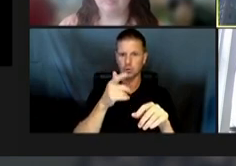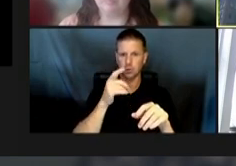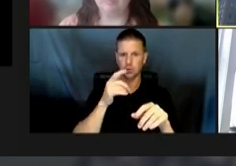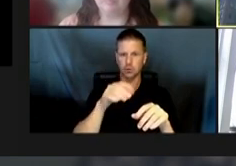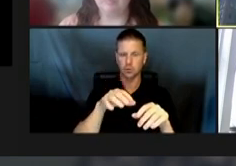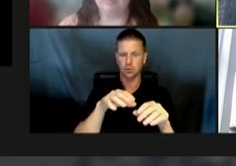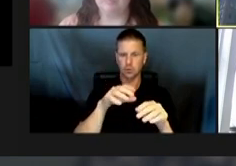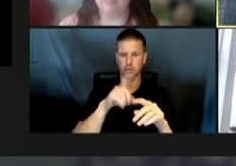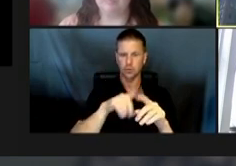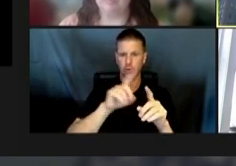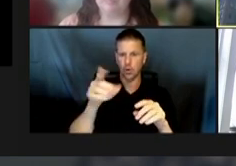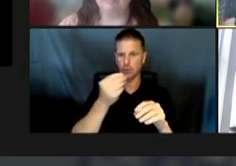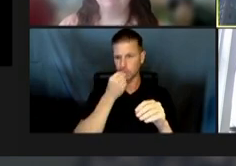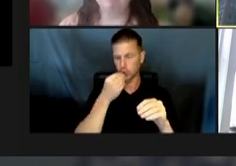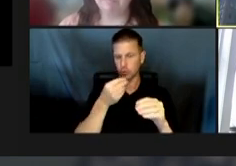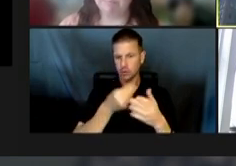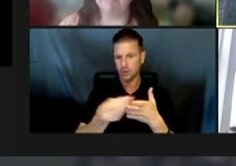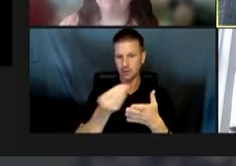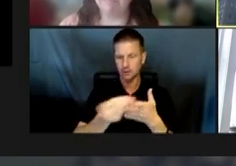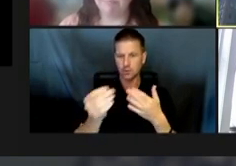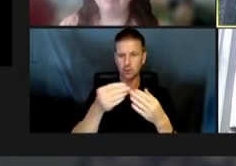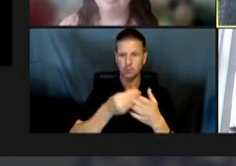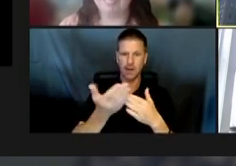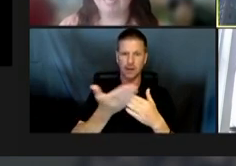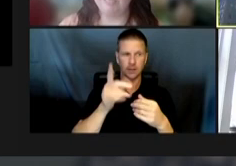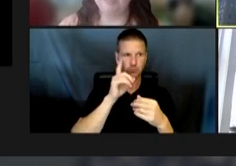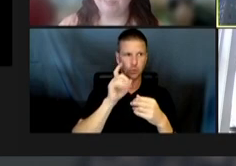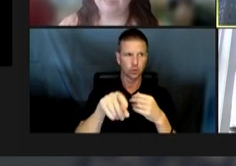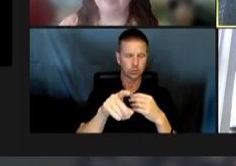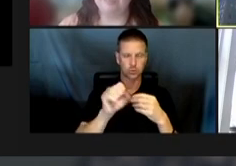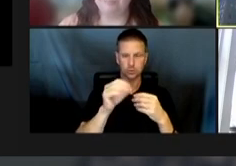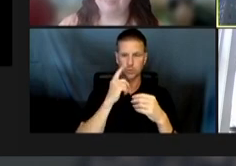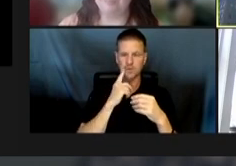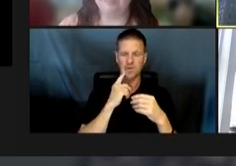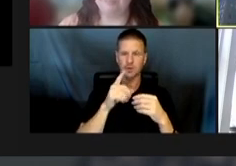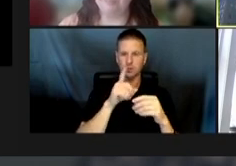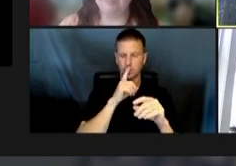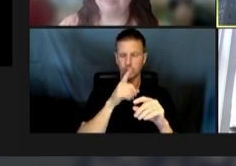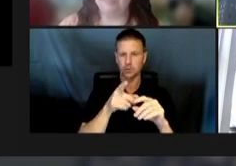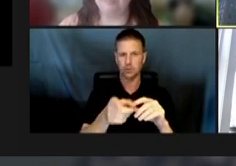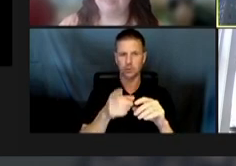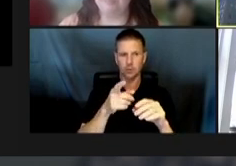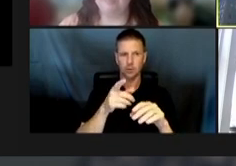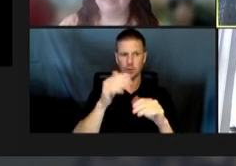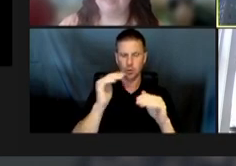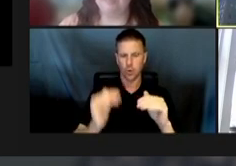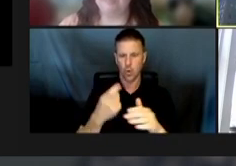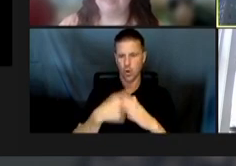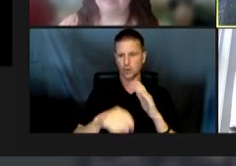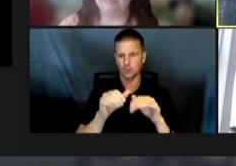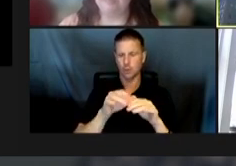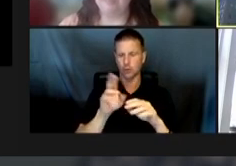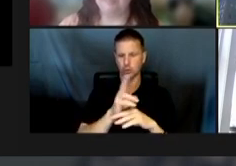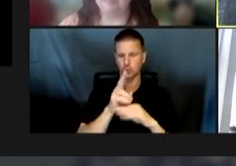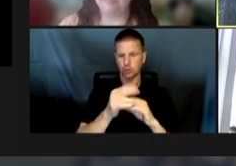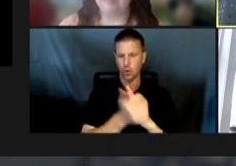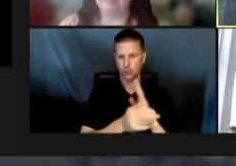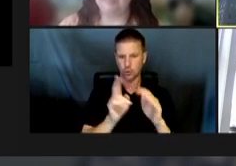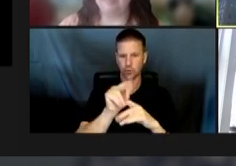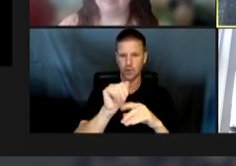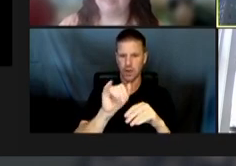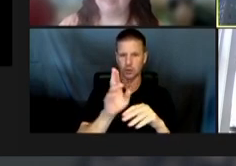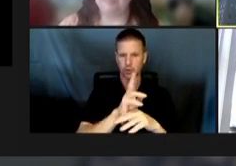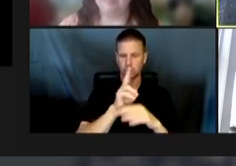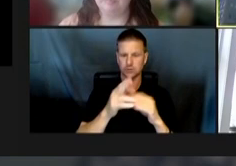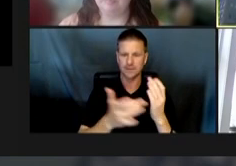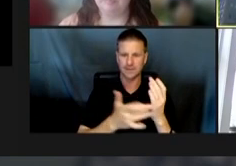do a grocery list, buy things for you that you need to do. So I think there are very low cost measures using automation, using AI, using technology